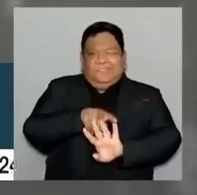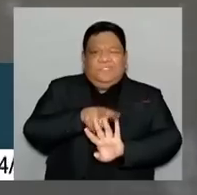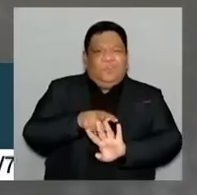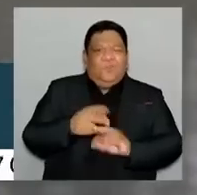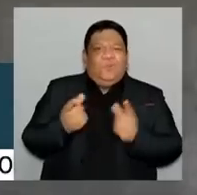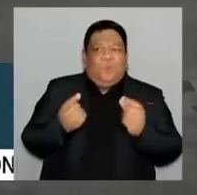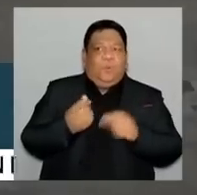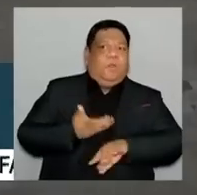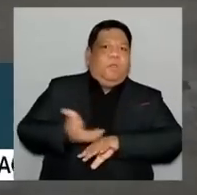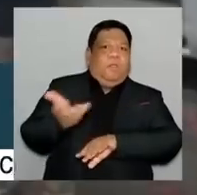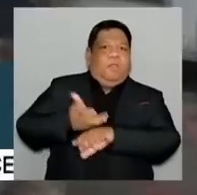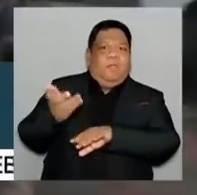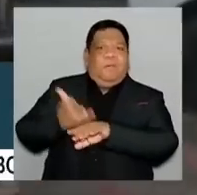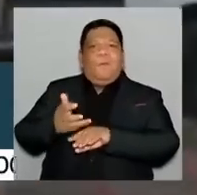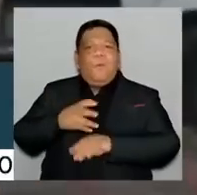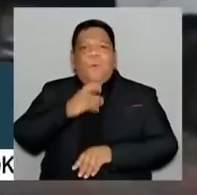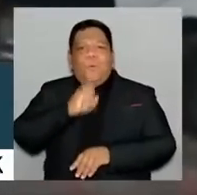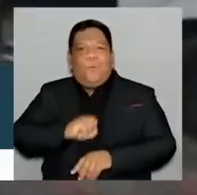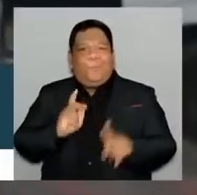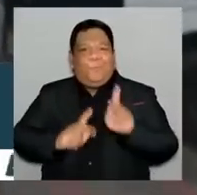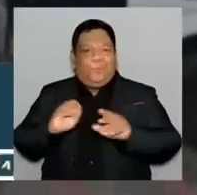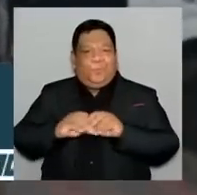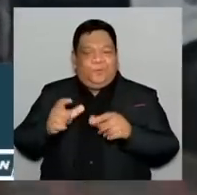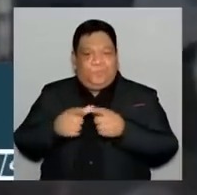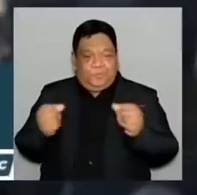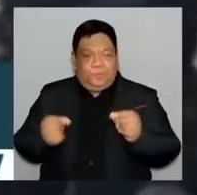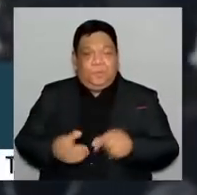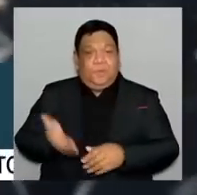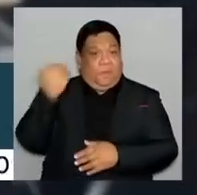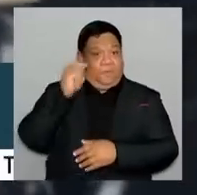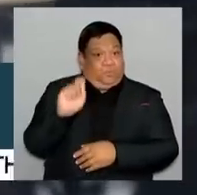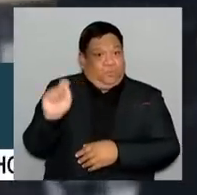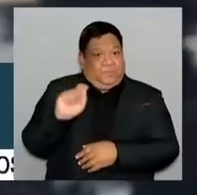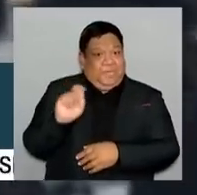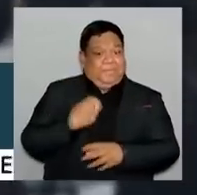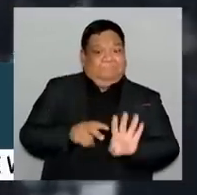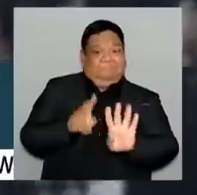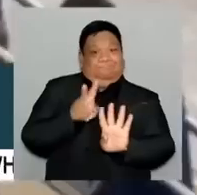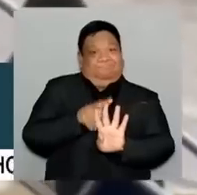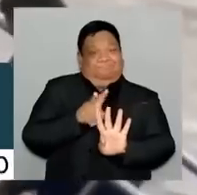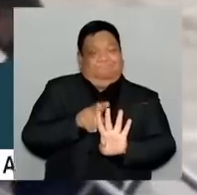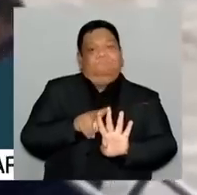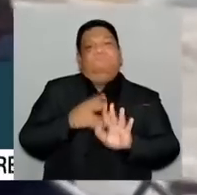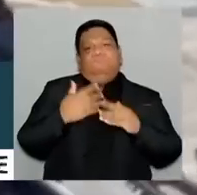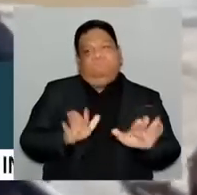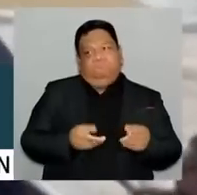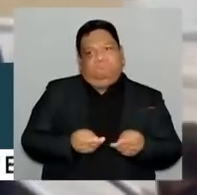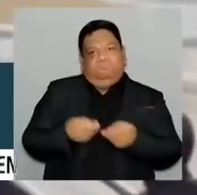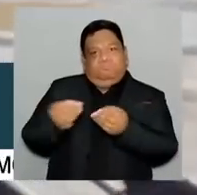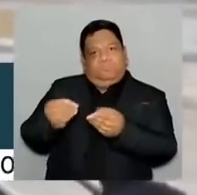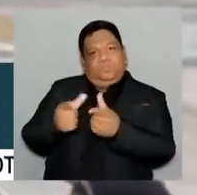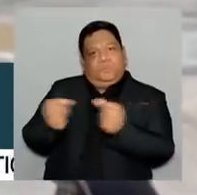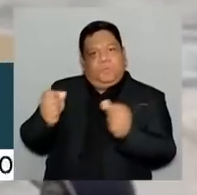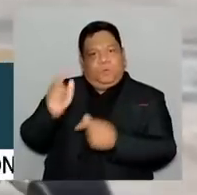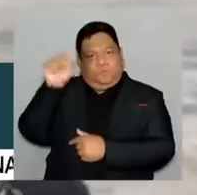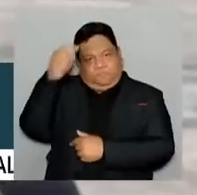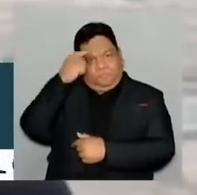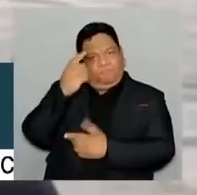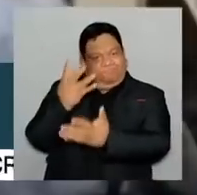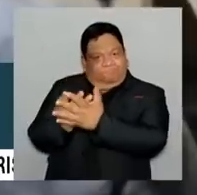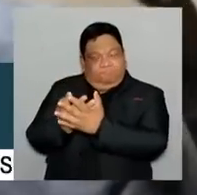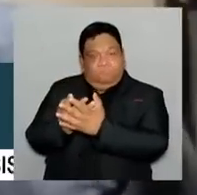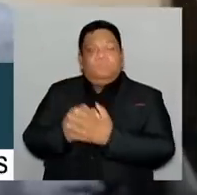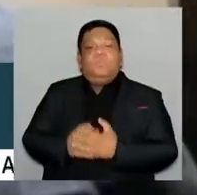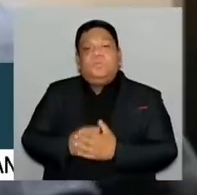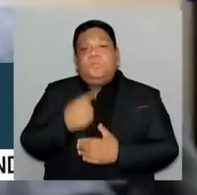On Tuesday, their co-accused, Kyoto Imamura and Toshiya Fujita, were handed over to Japanese authorities. President Marcos says